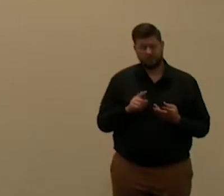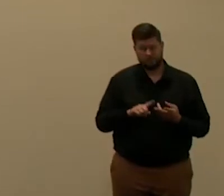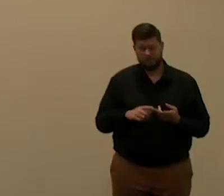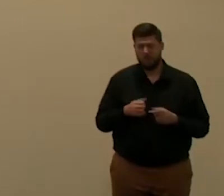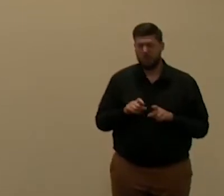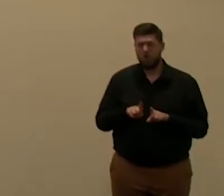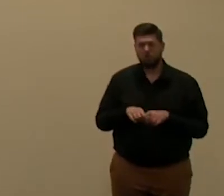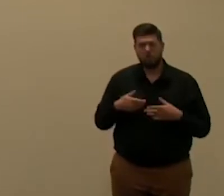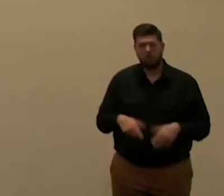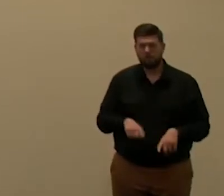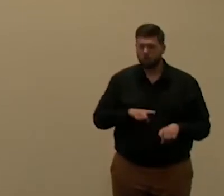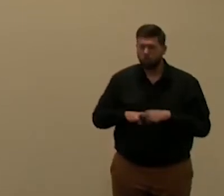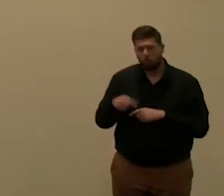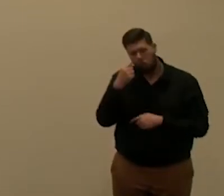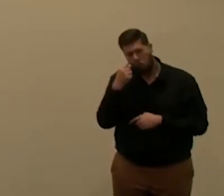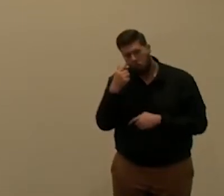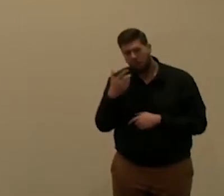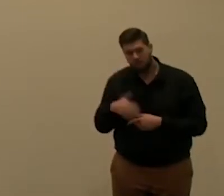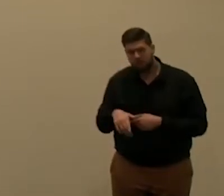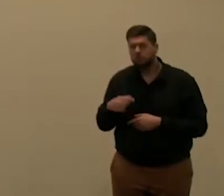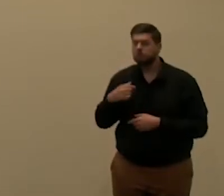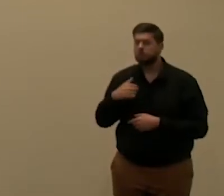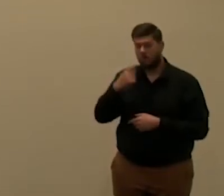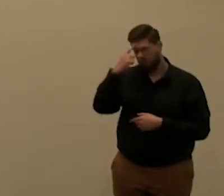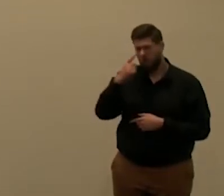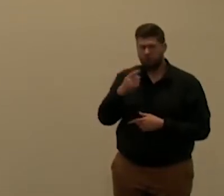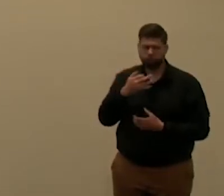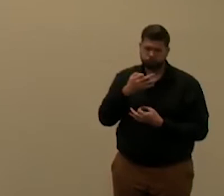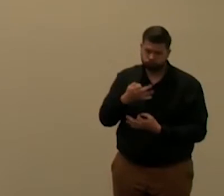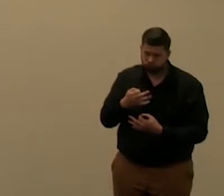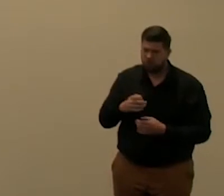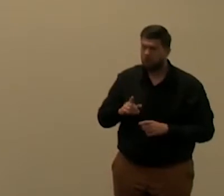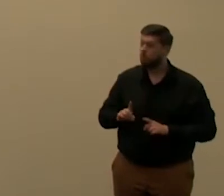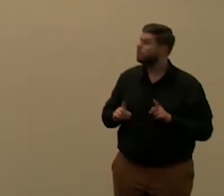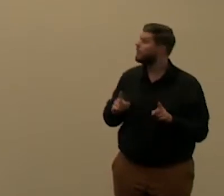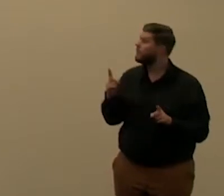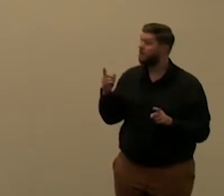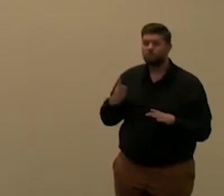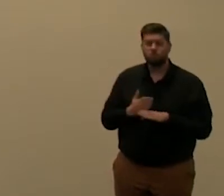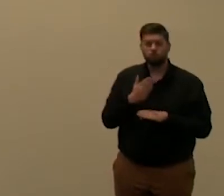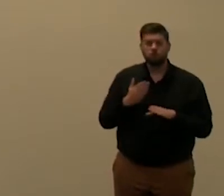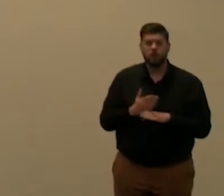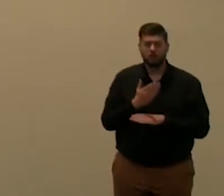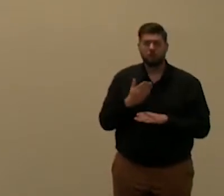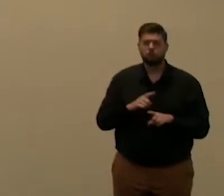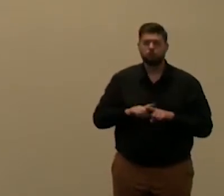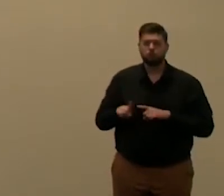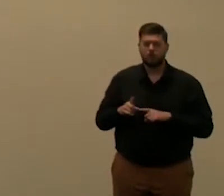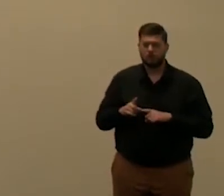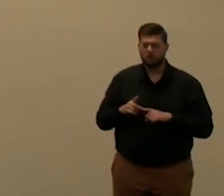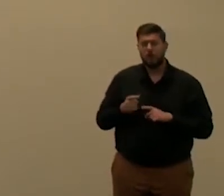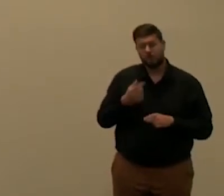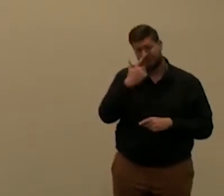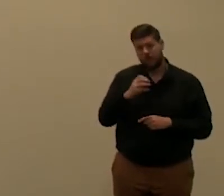with and that I also think is pretty fascinating is the functionality to create your own meeting